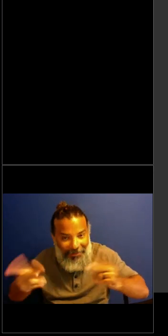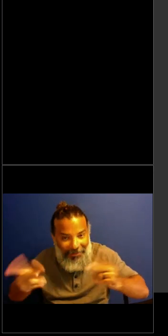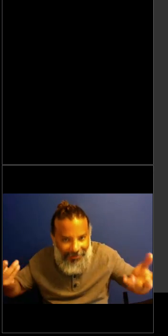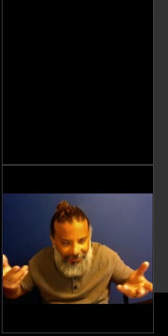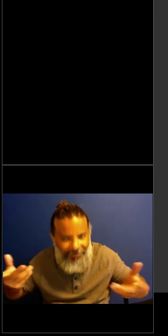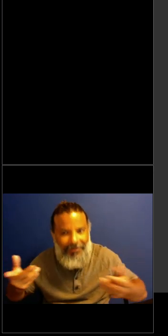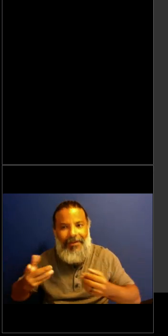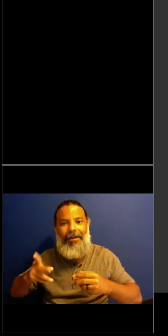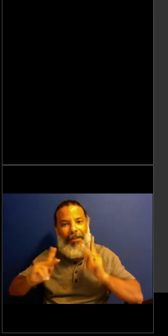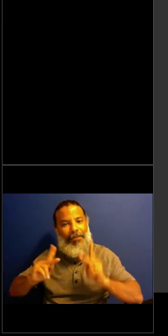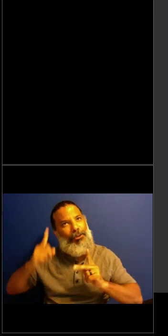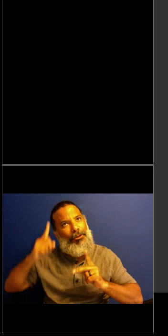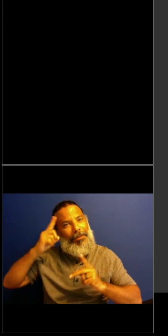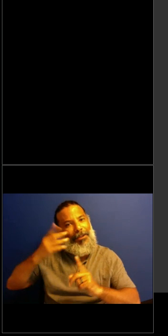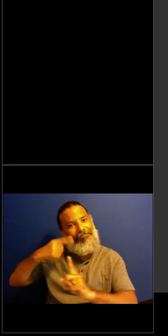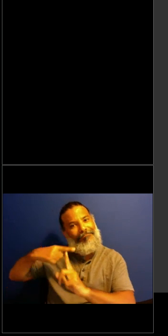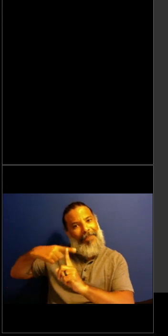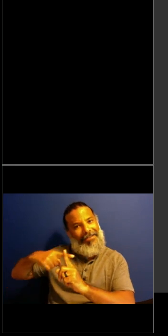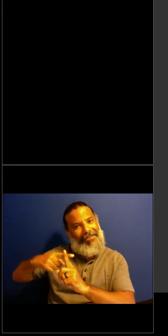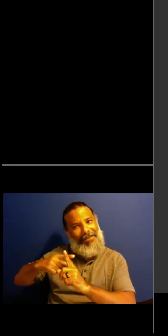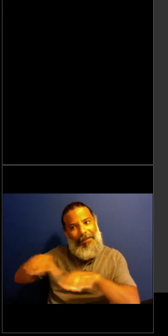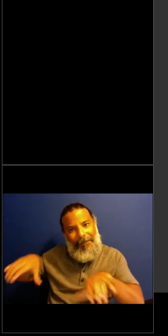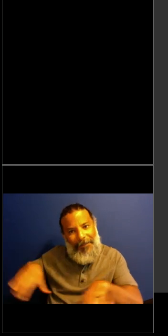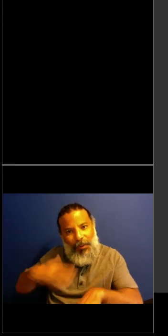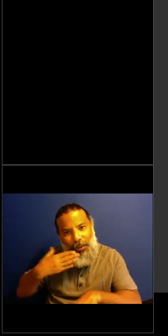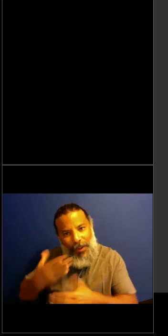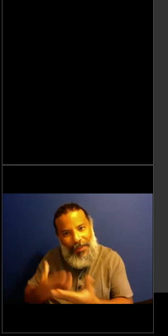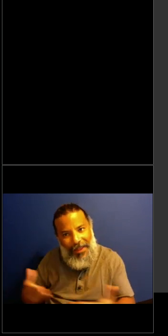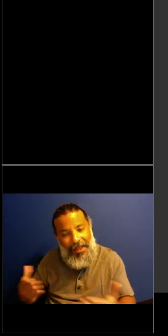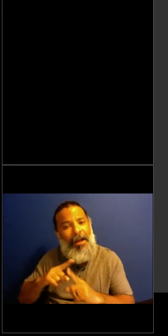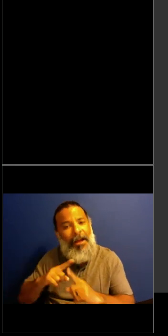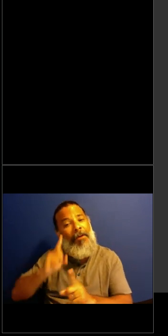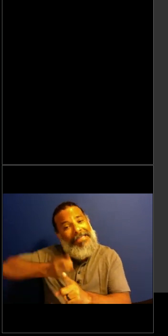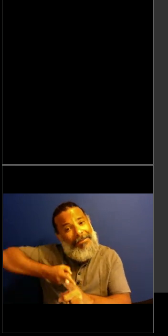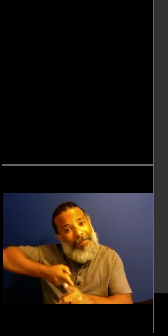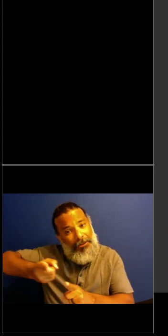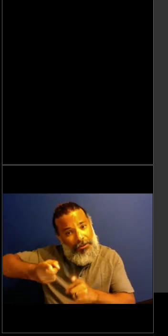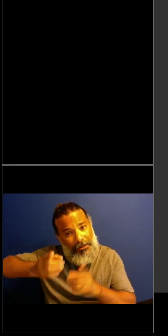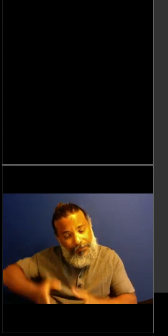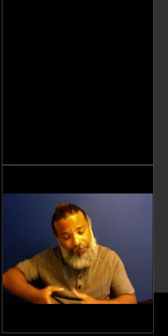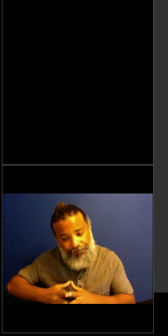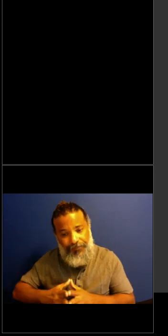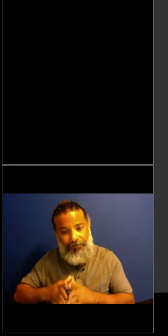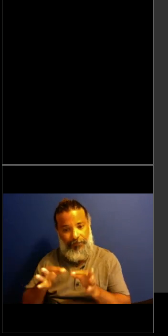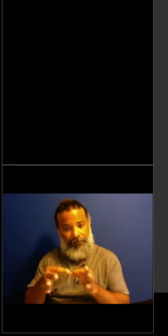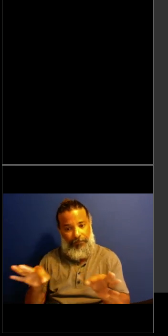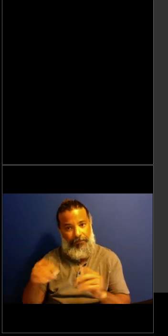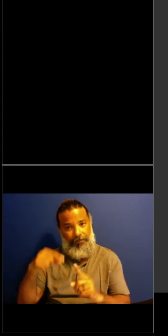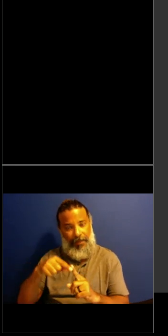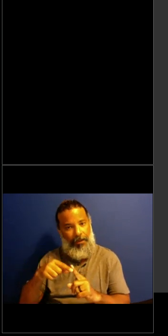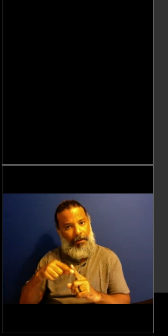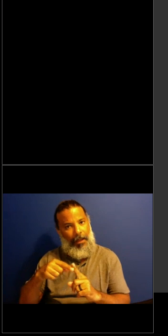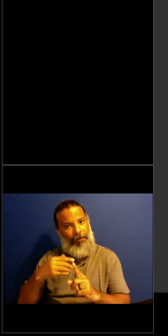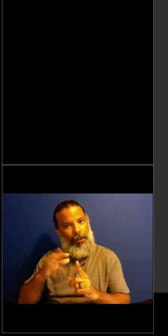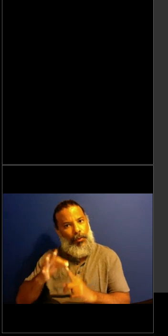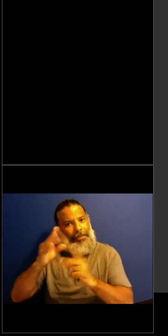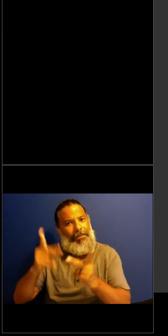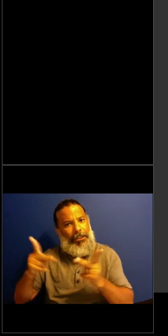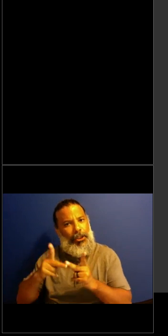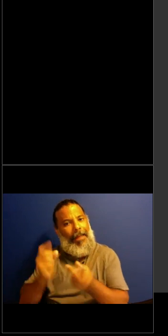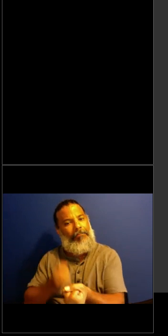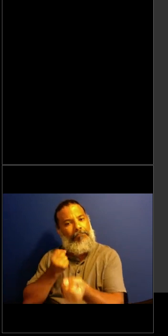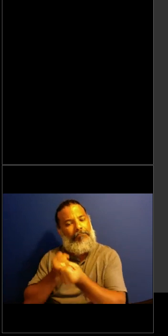should endeavor to be kind. But from a specialization standpoint, linguists are uniquely positioned to advocate for gender